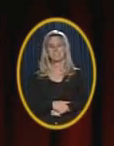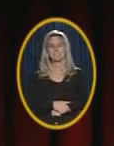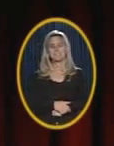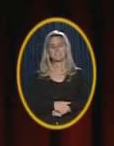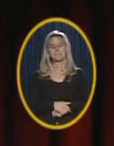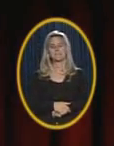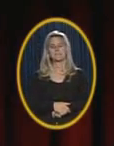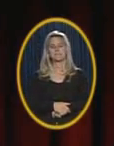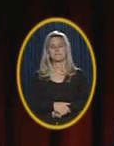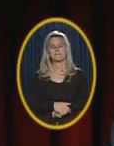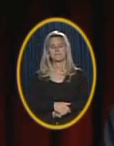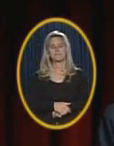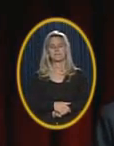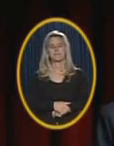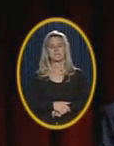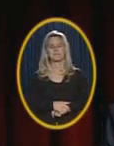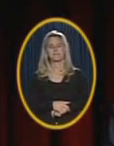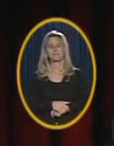back.